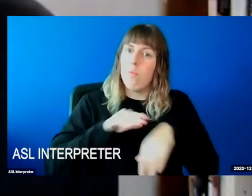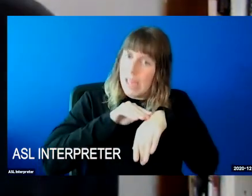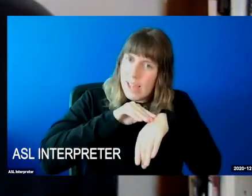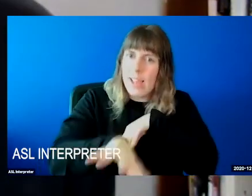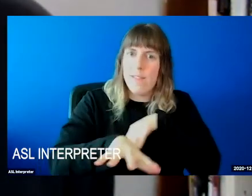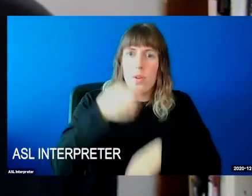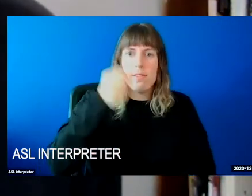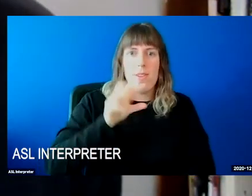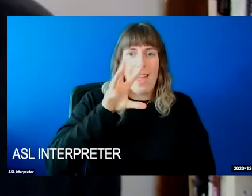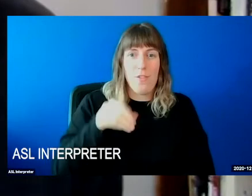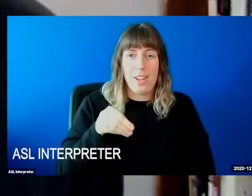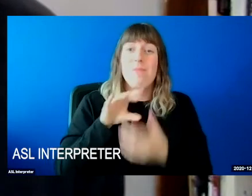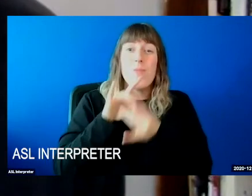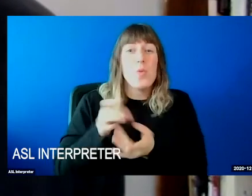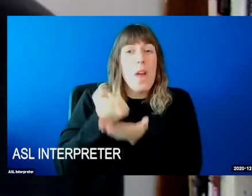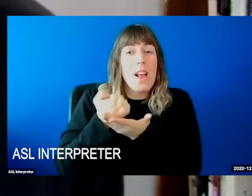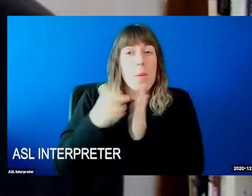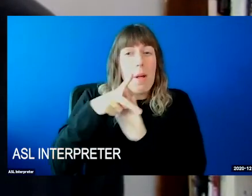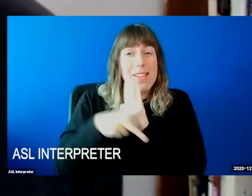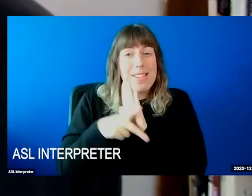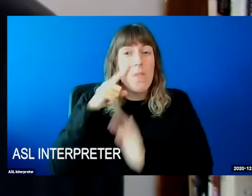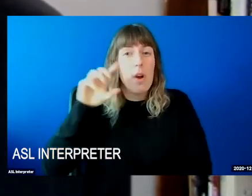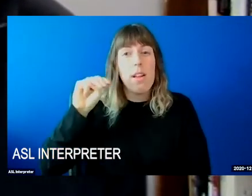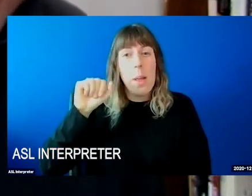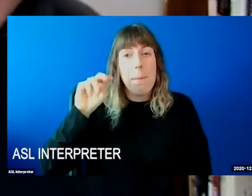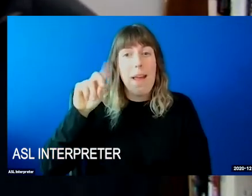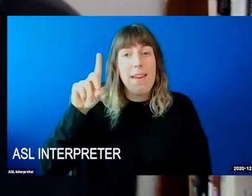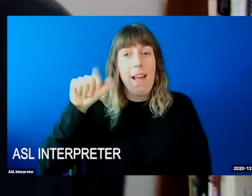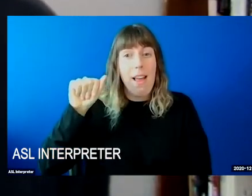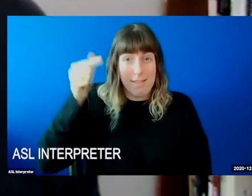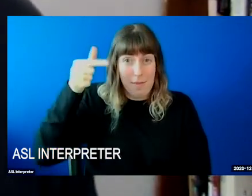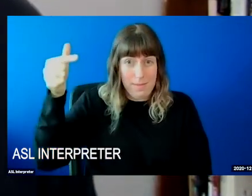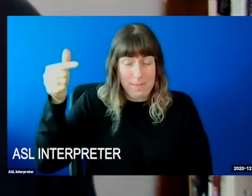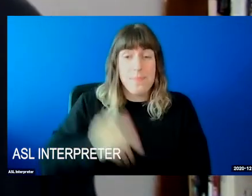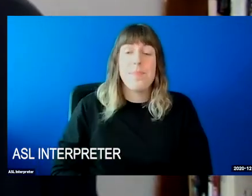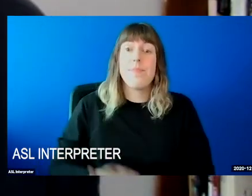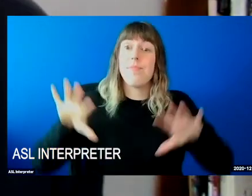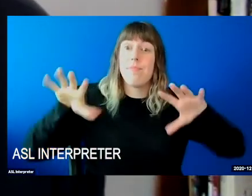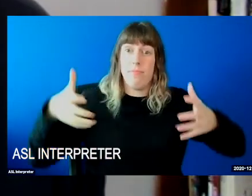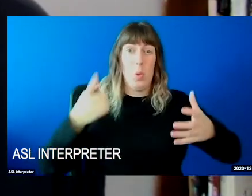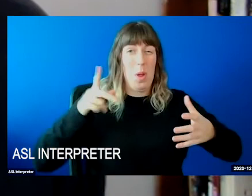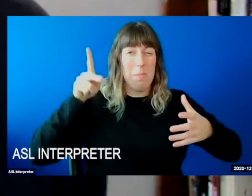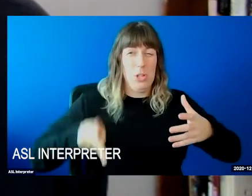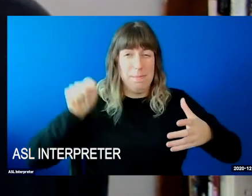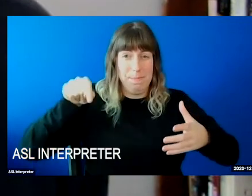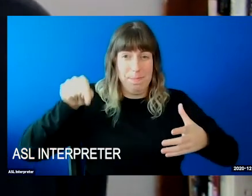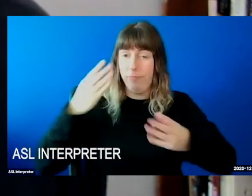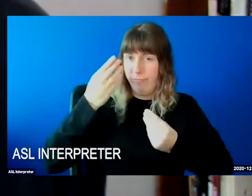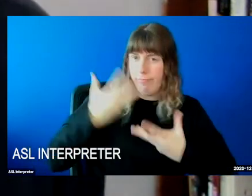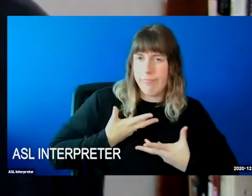time, particularly around the economic policy of the Mandela government. And one of the members of that team said to